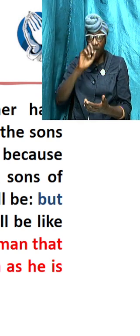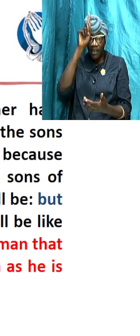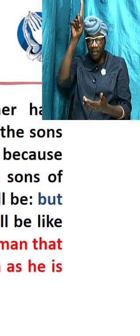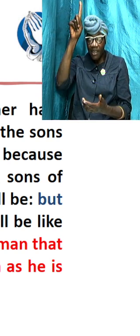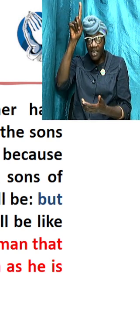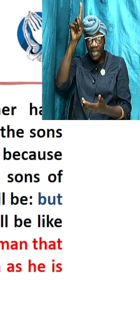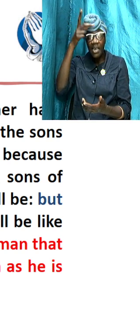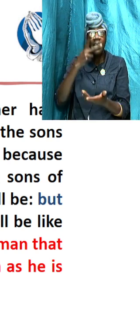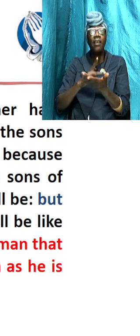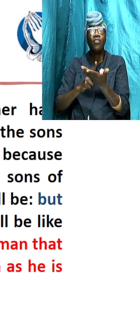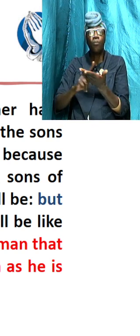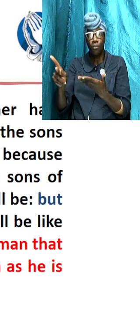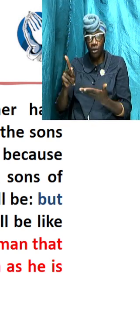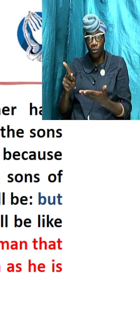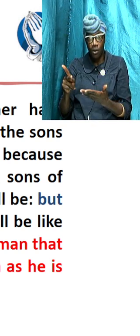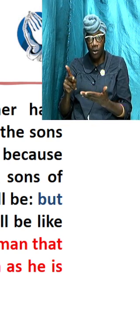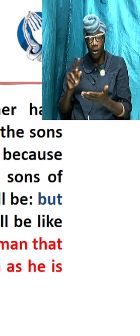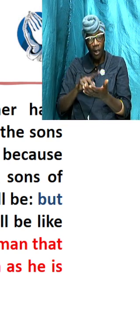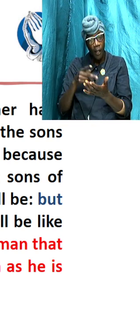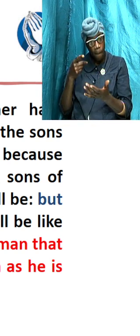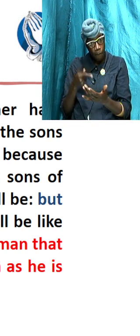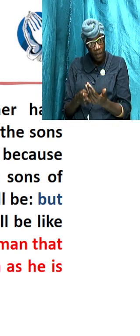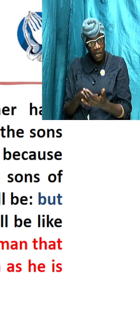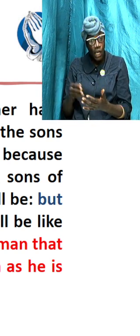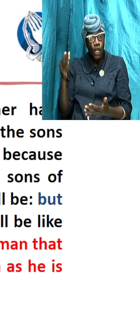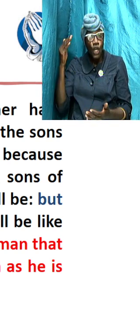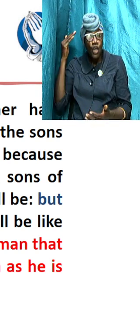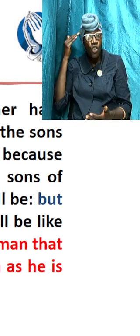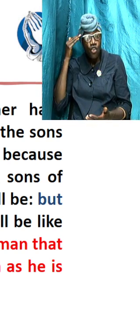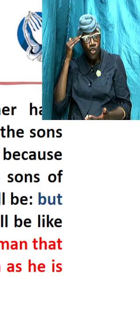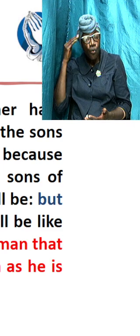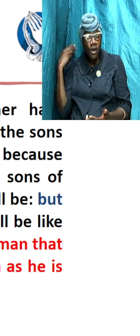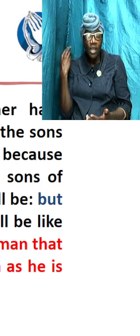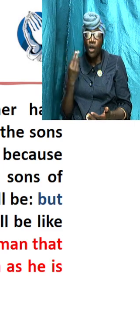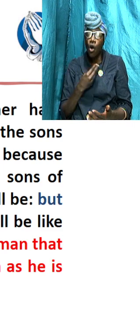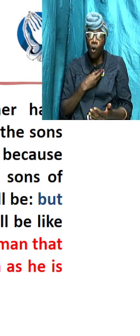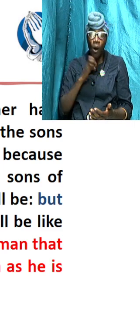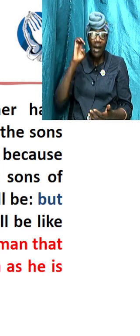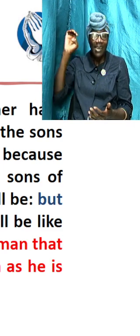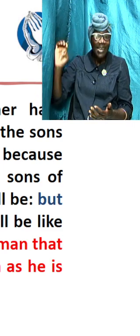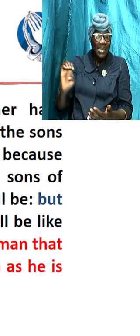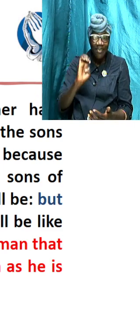pure. In other words, knowing our eternal destiny